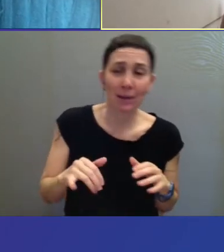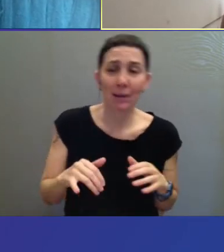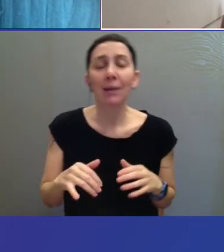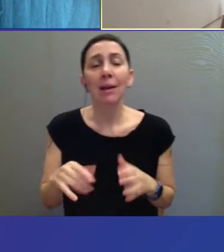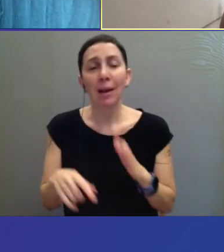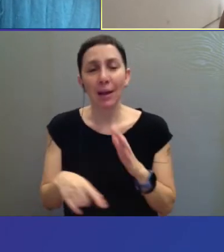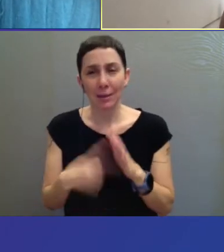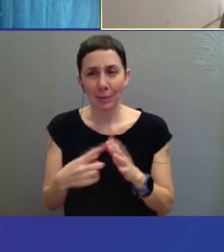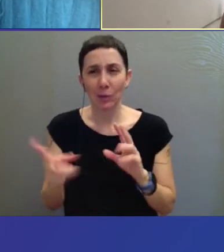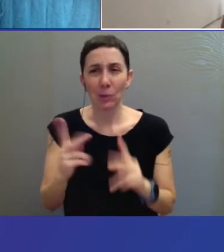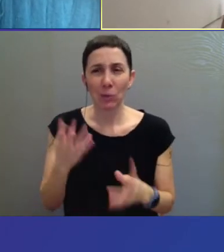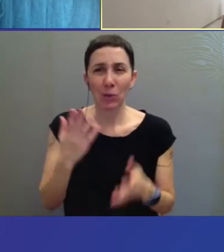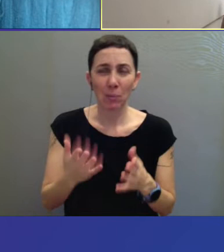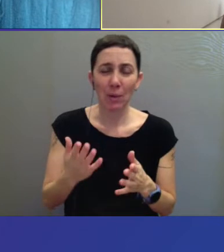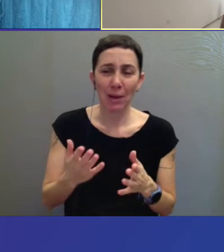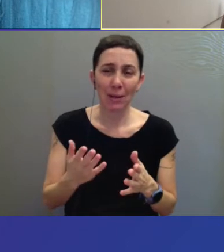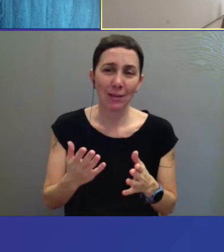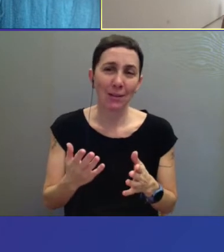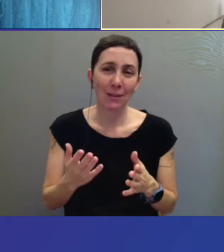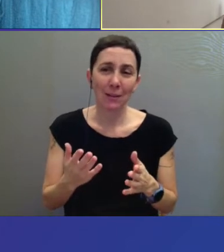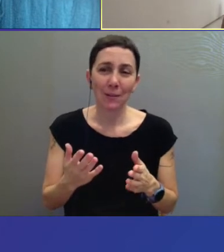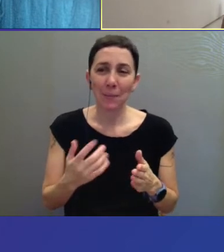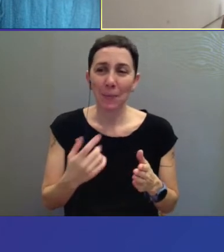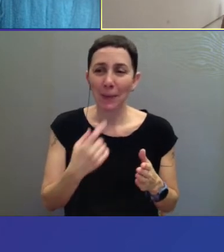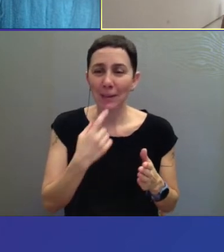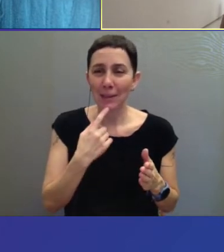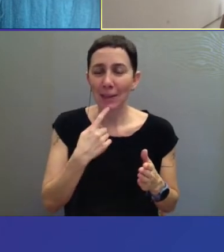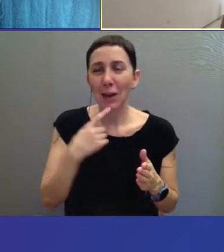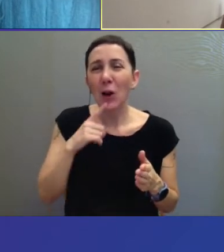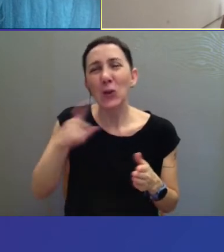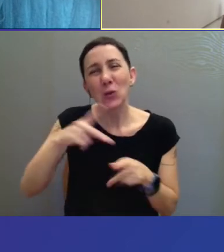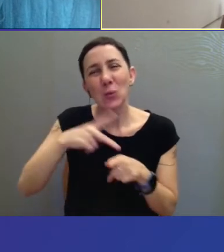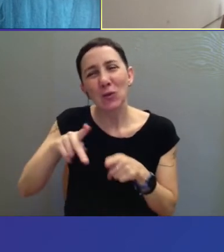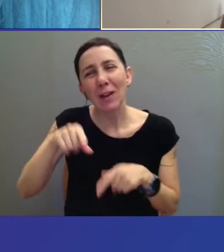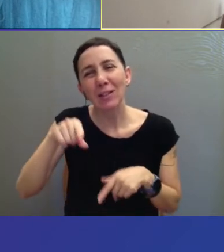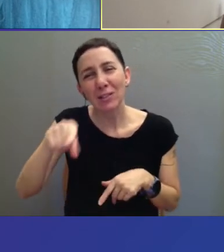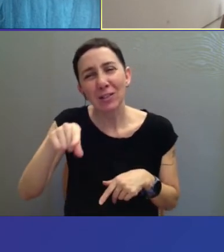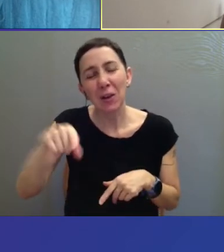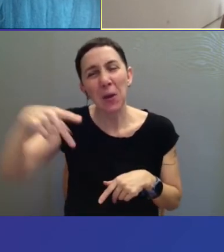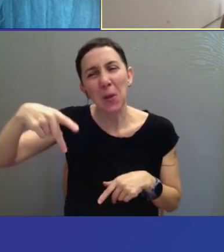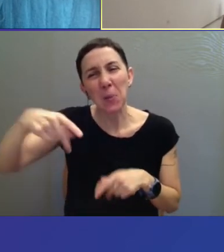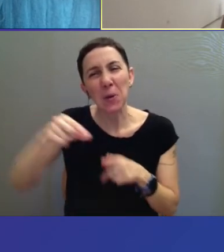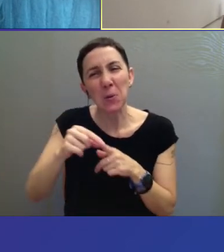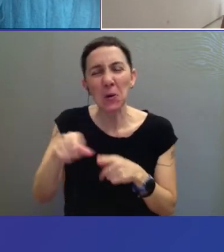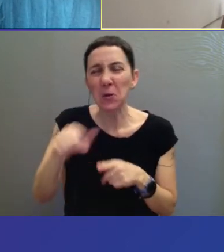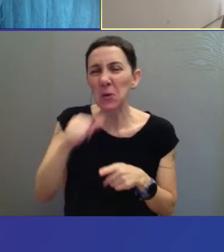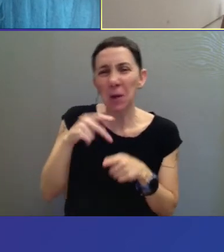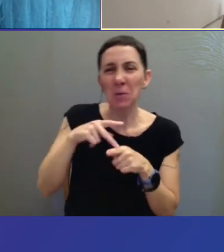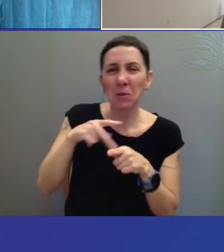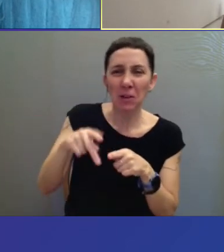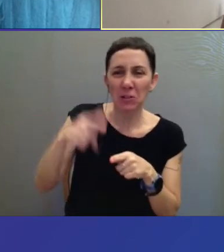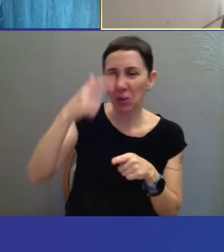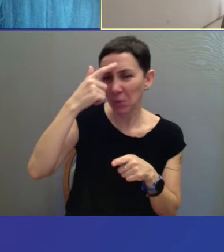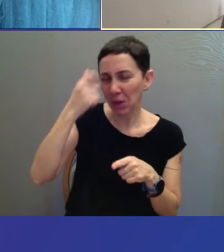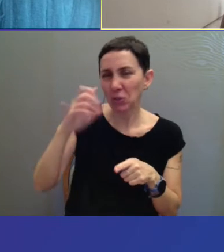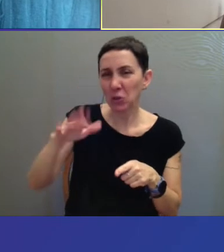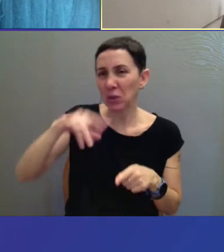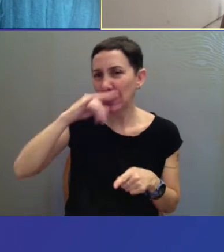may pull out the P word, the professional word, or the lack thereof, because of the presence of